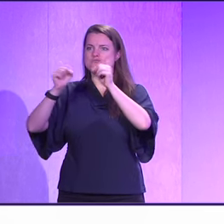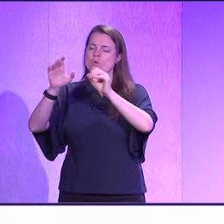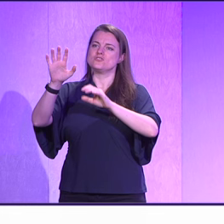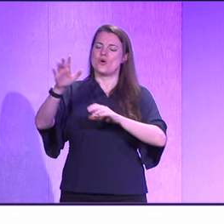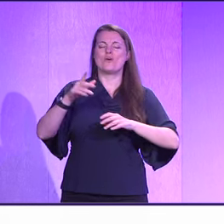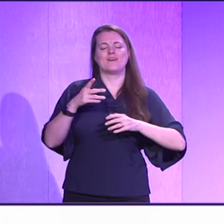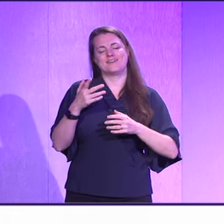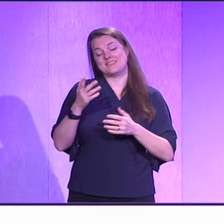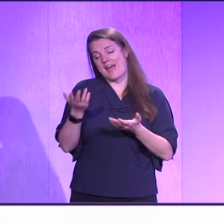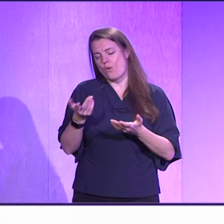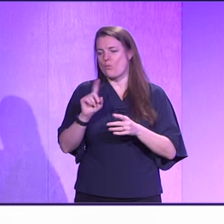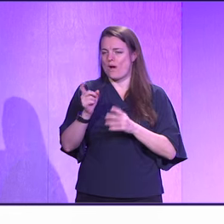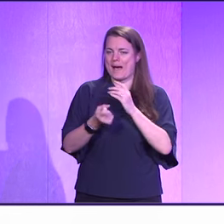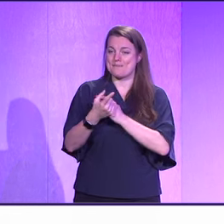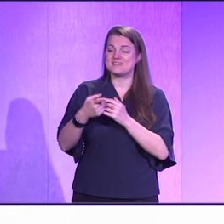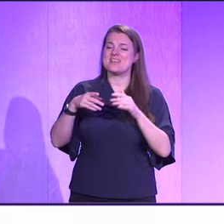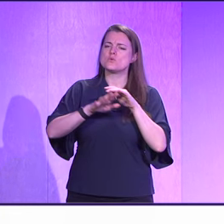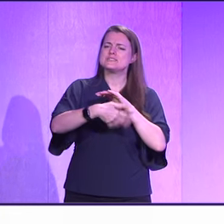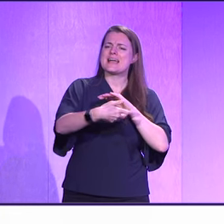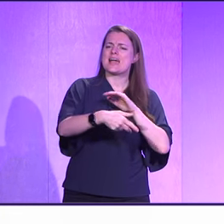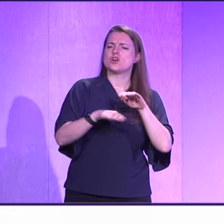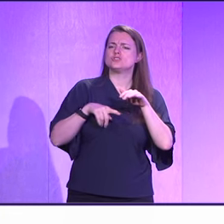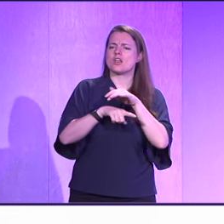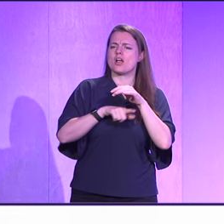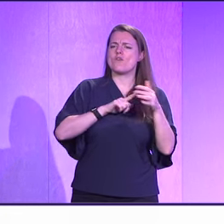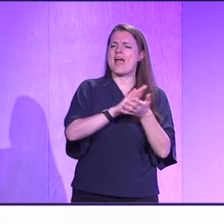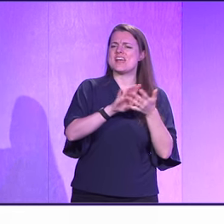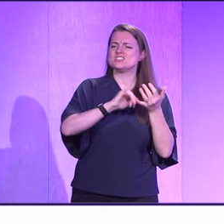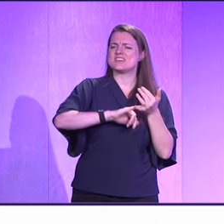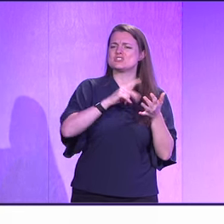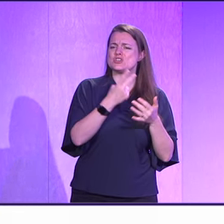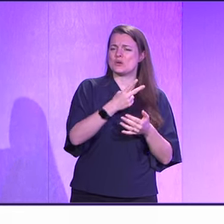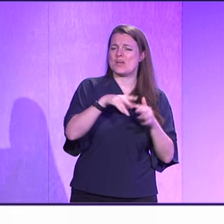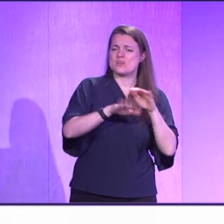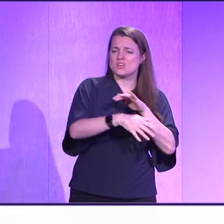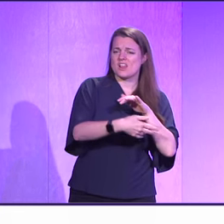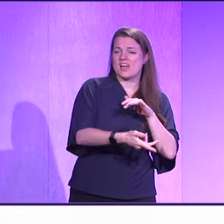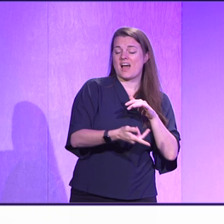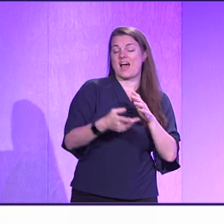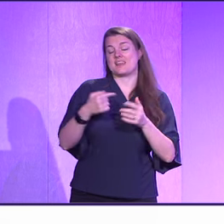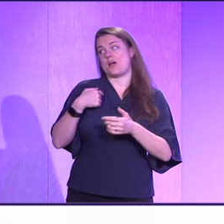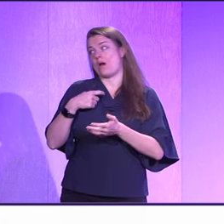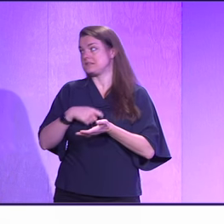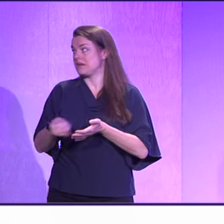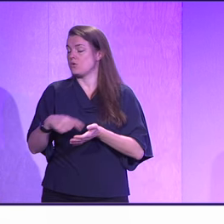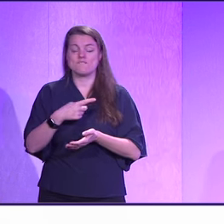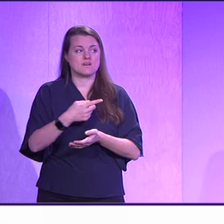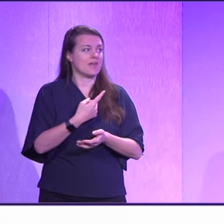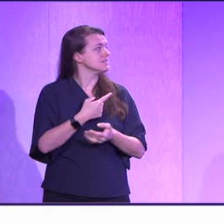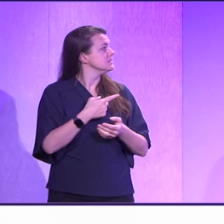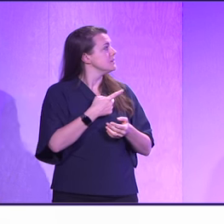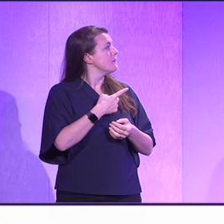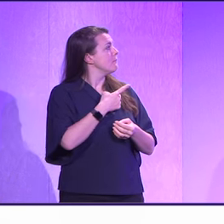like planes, so they were digging a tunnel for HS2 and they took out the network between our mainframe and AWS. And I signed off on that network architecture, this